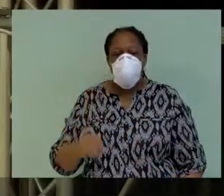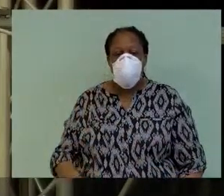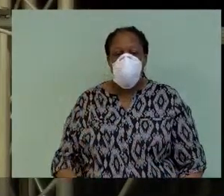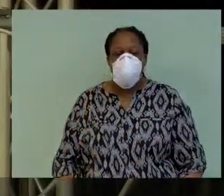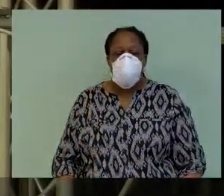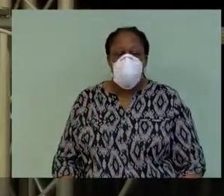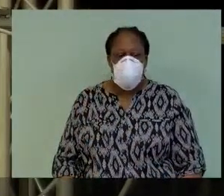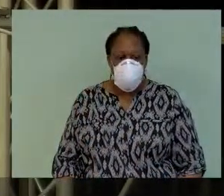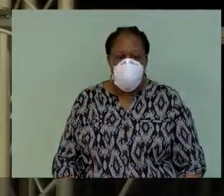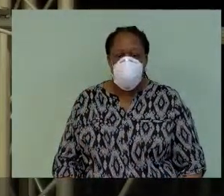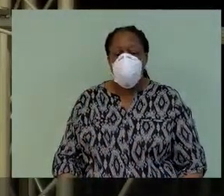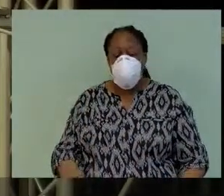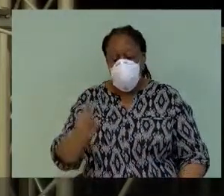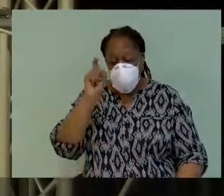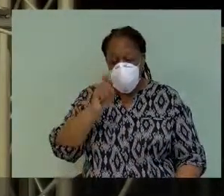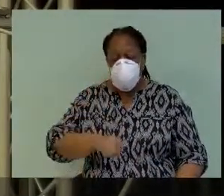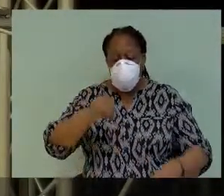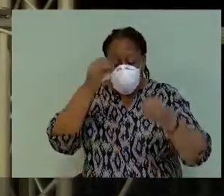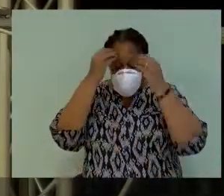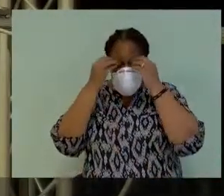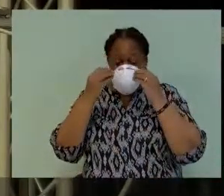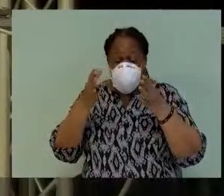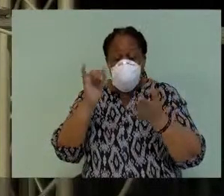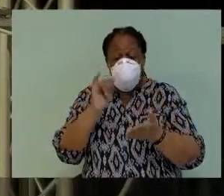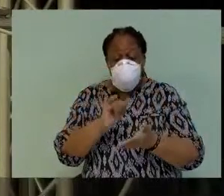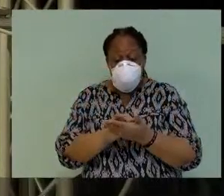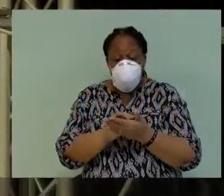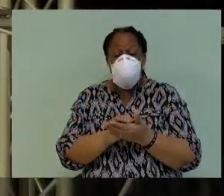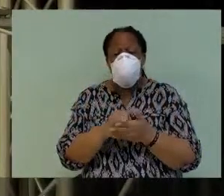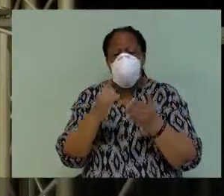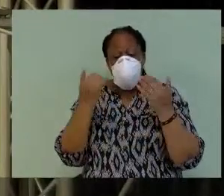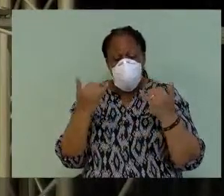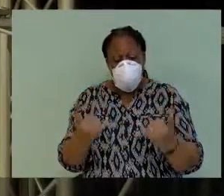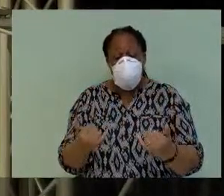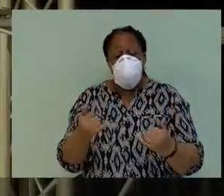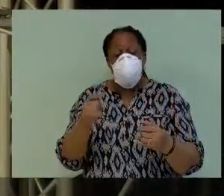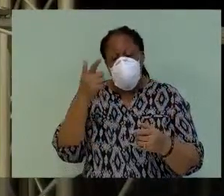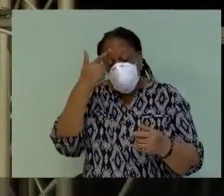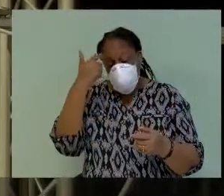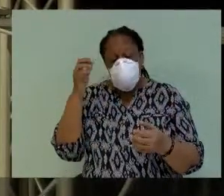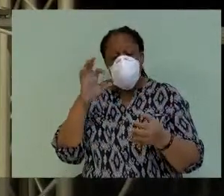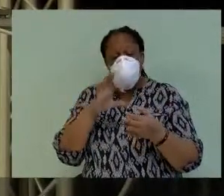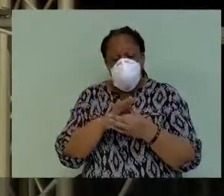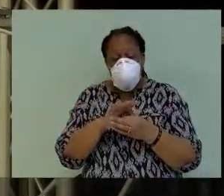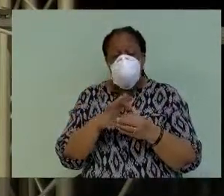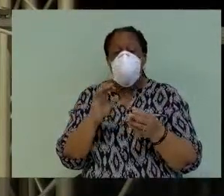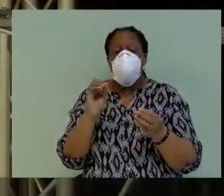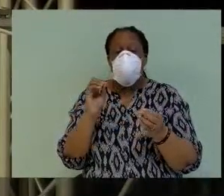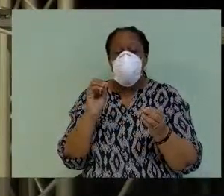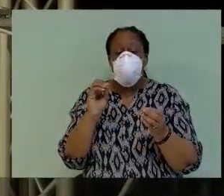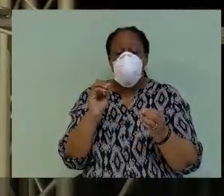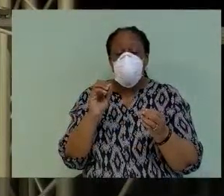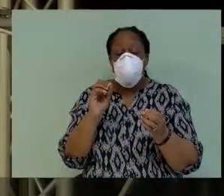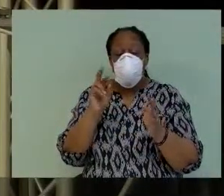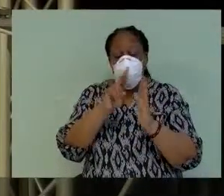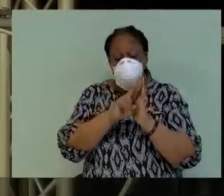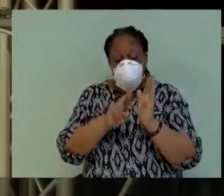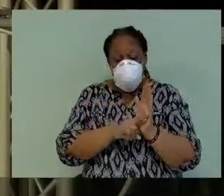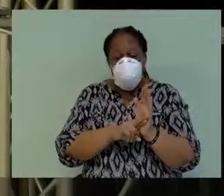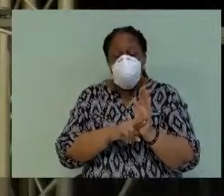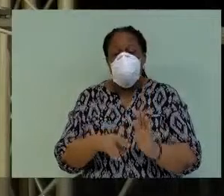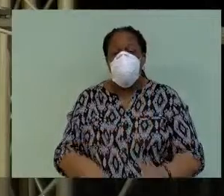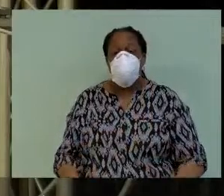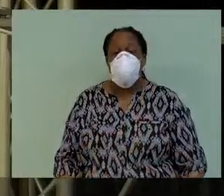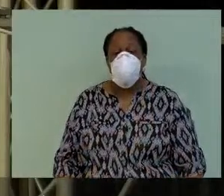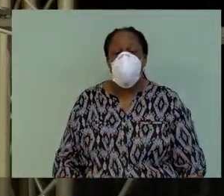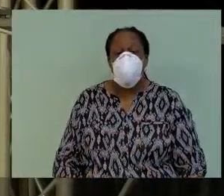provisions of the emergency regulations during the period of the emergency. Once the emergency is lifted, then